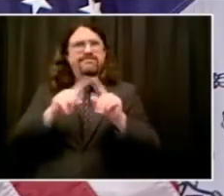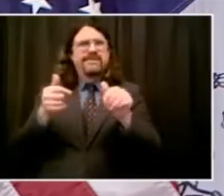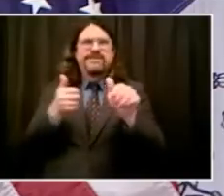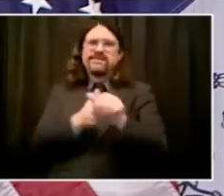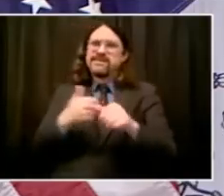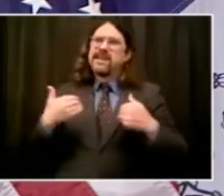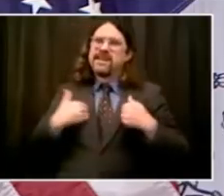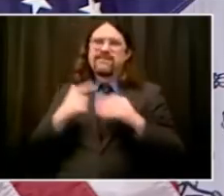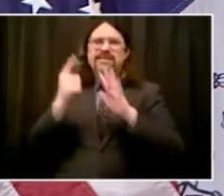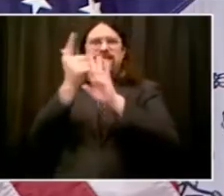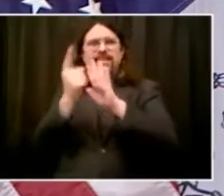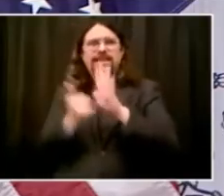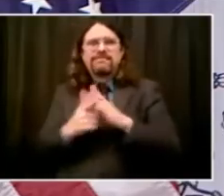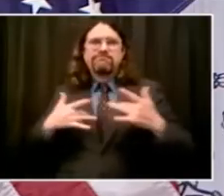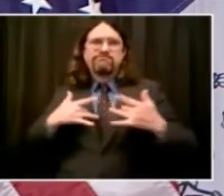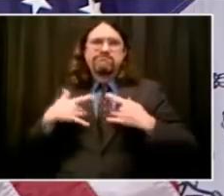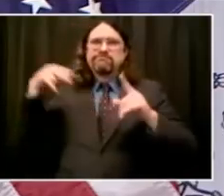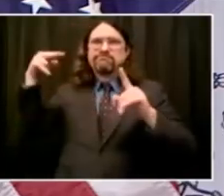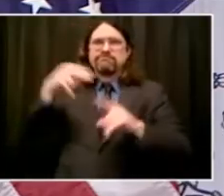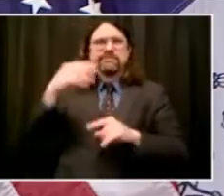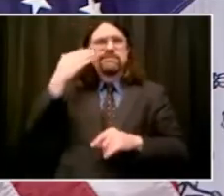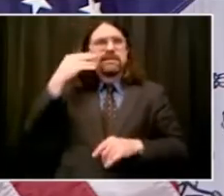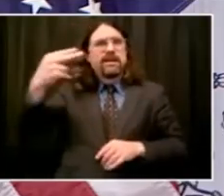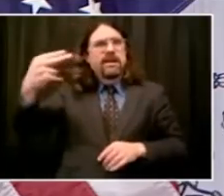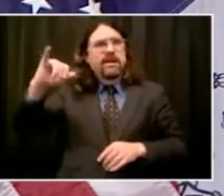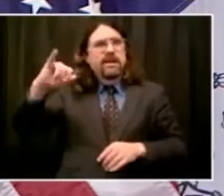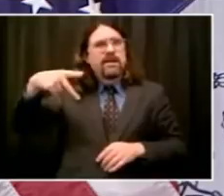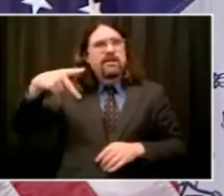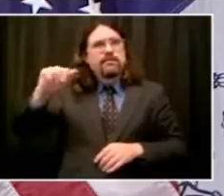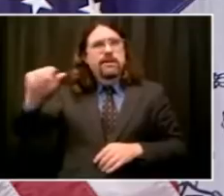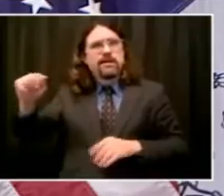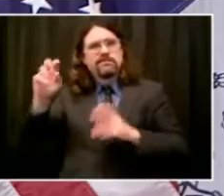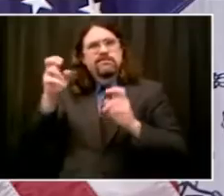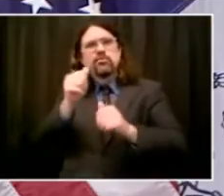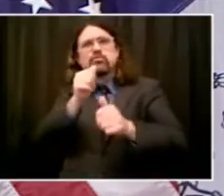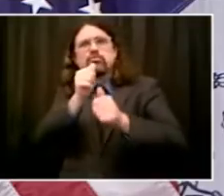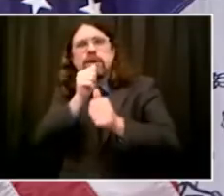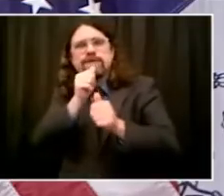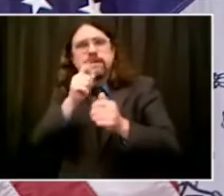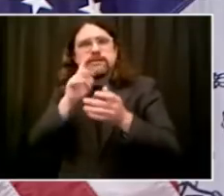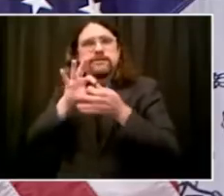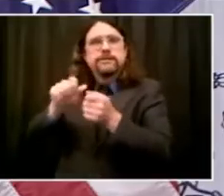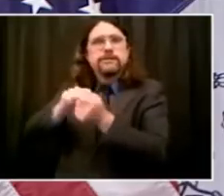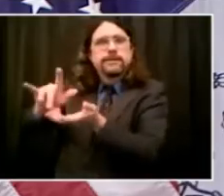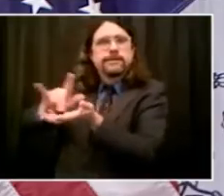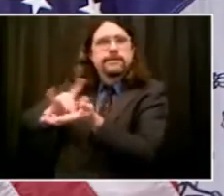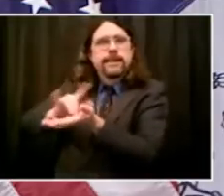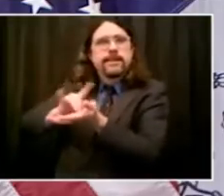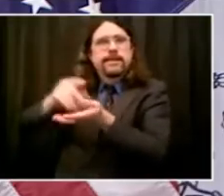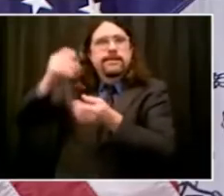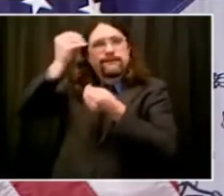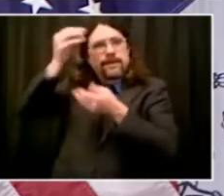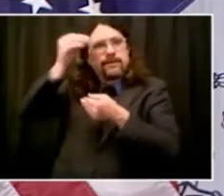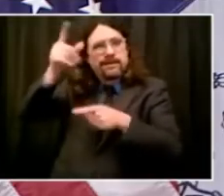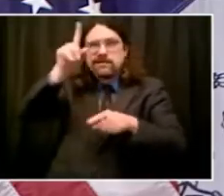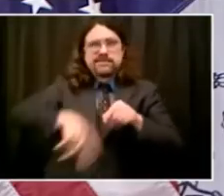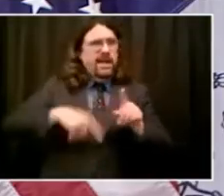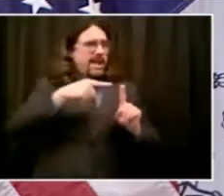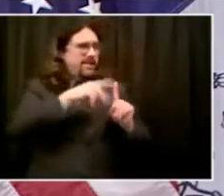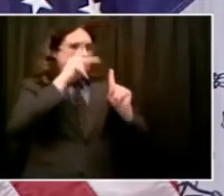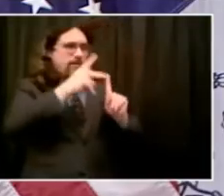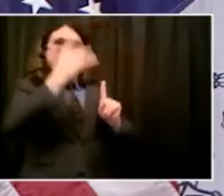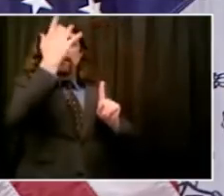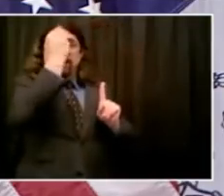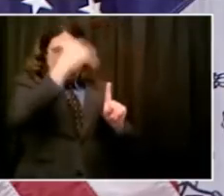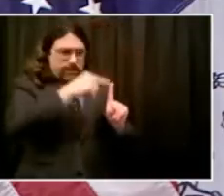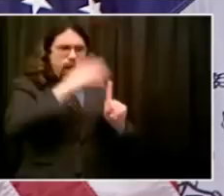if they're going, for example, if everyone's going back to school or if people are coming back to a workplace, what are the smart precautions